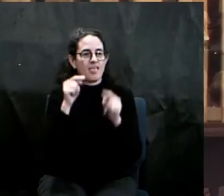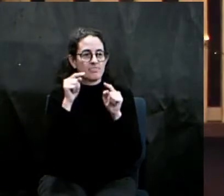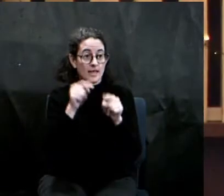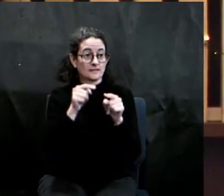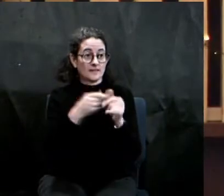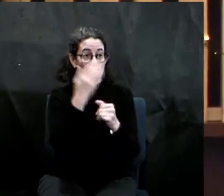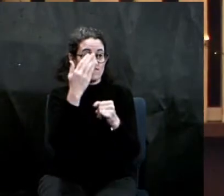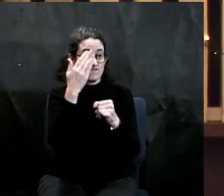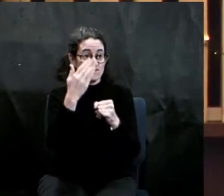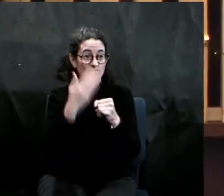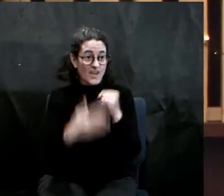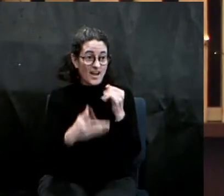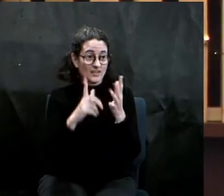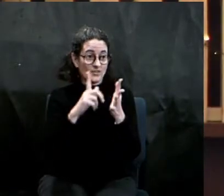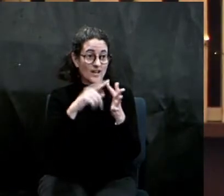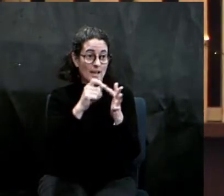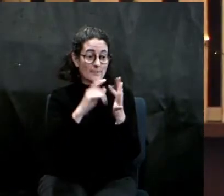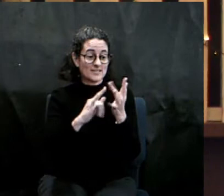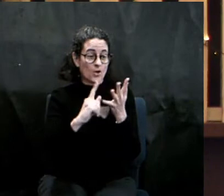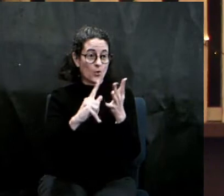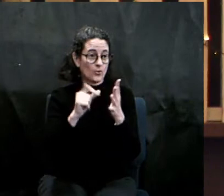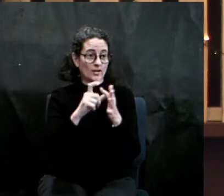final episode that got a lot of attention.